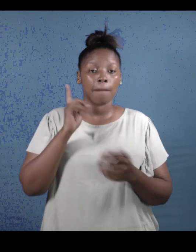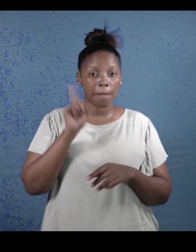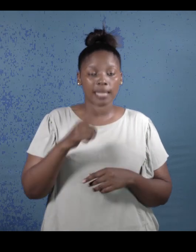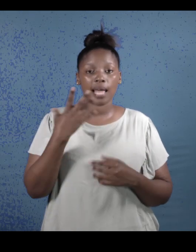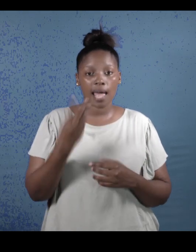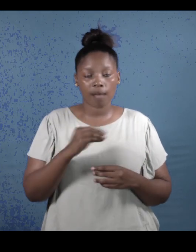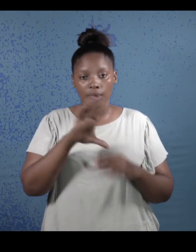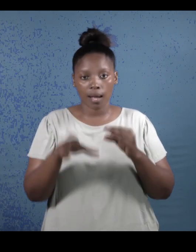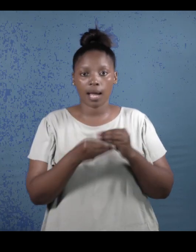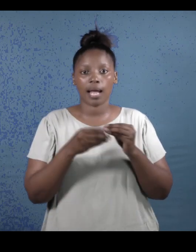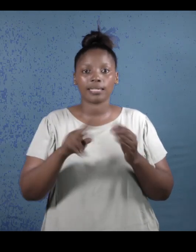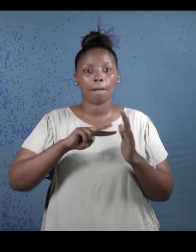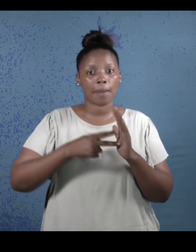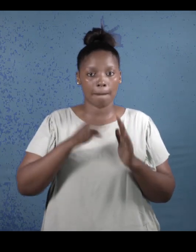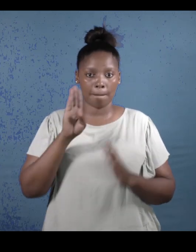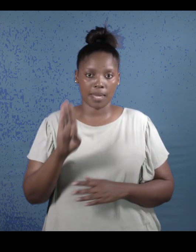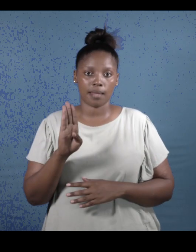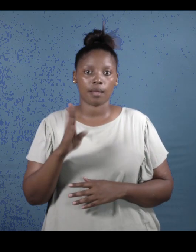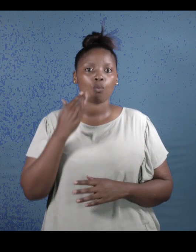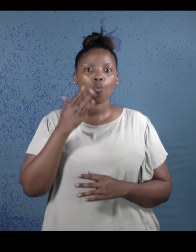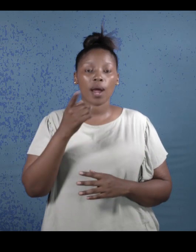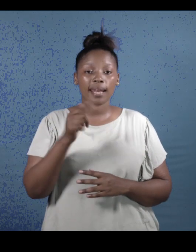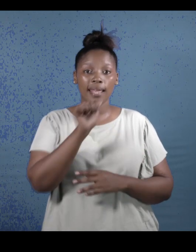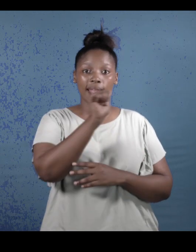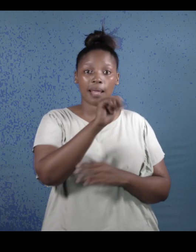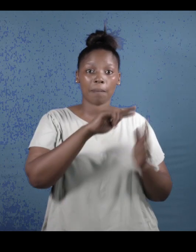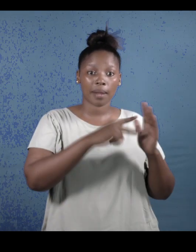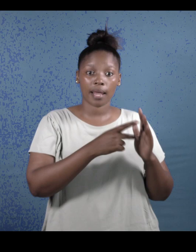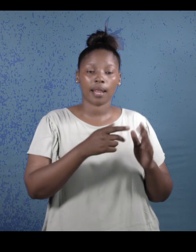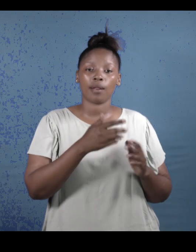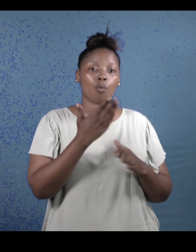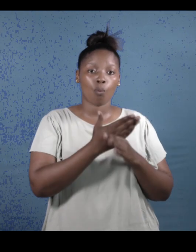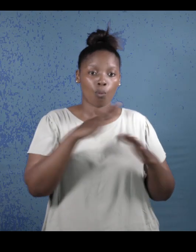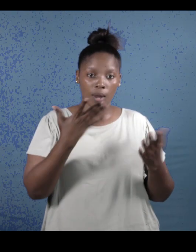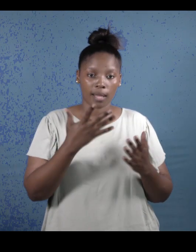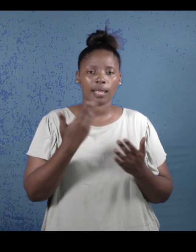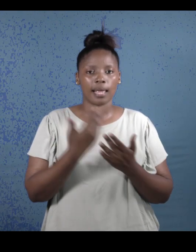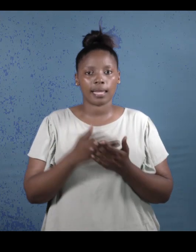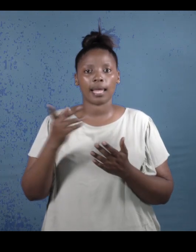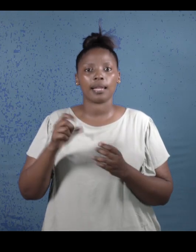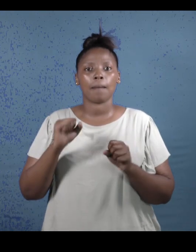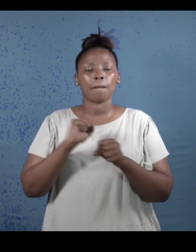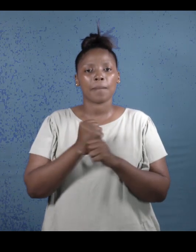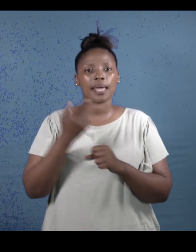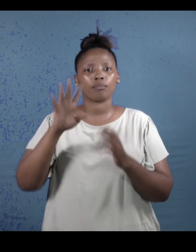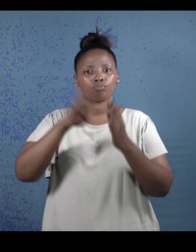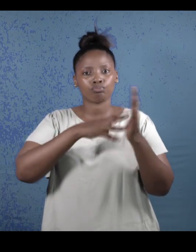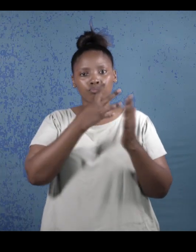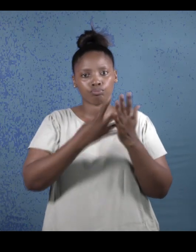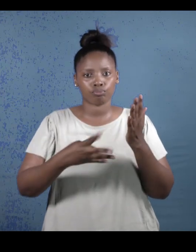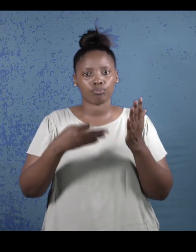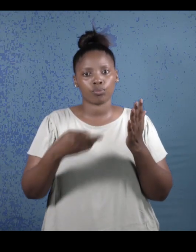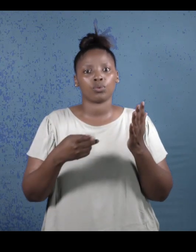in to cope with uncertainty. To begin the planning process, you must create a schedule using a